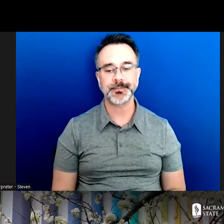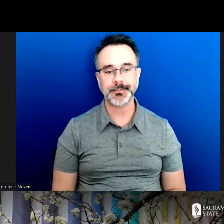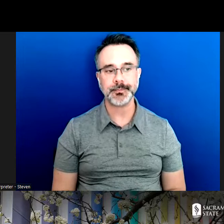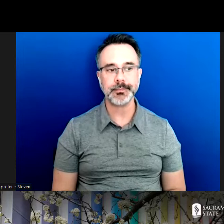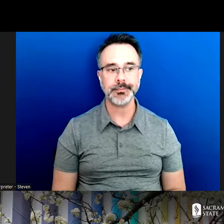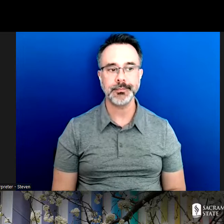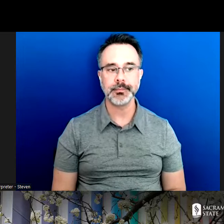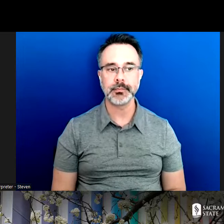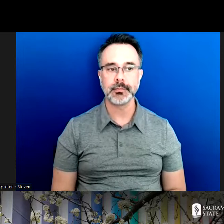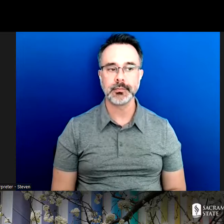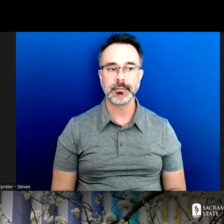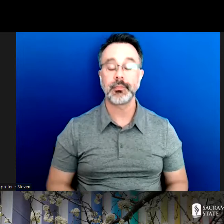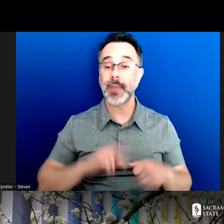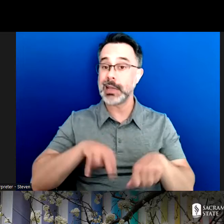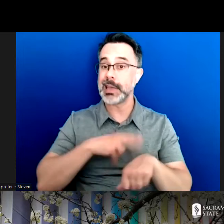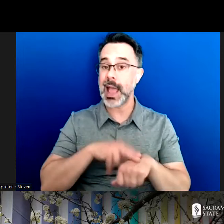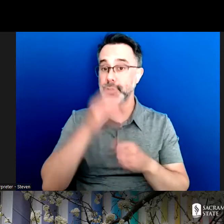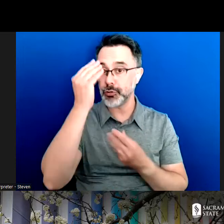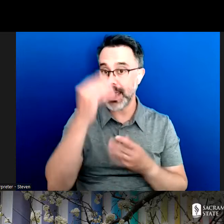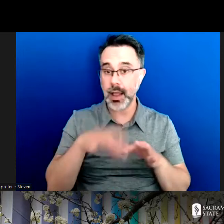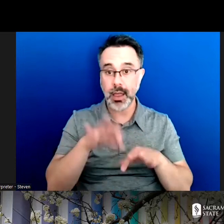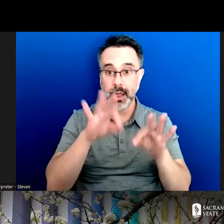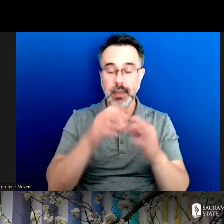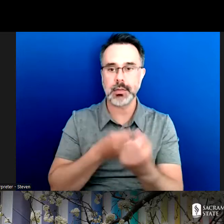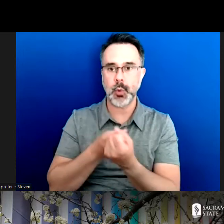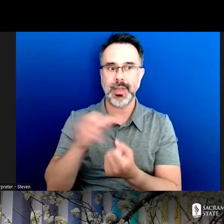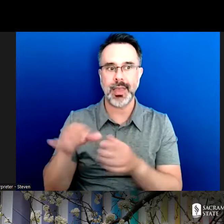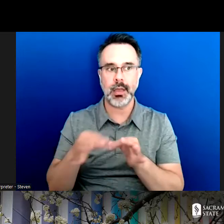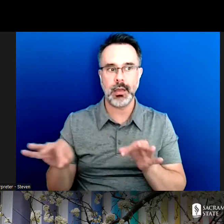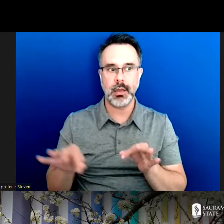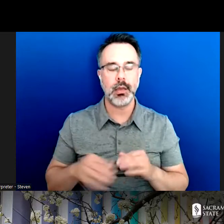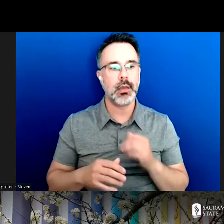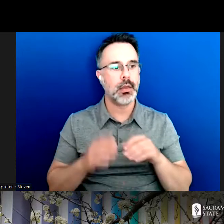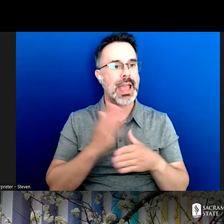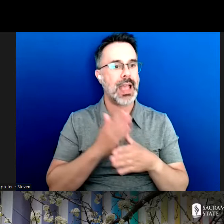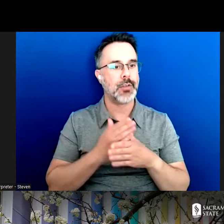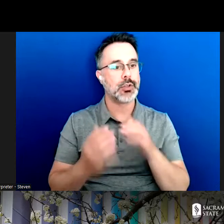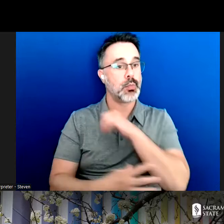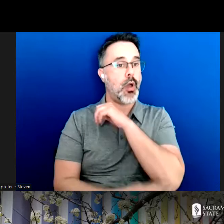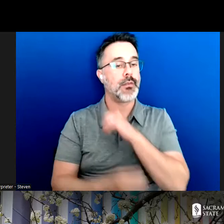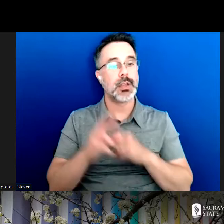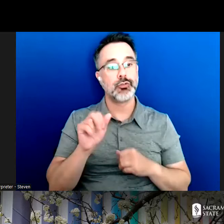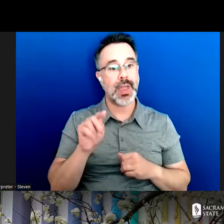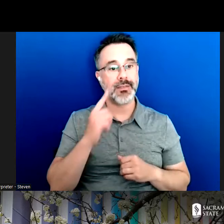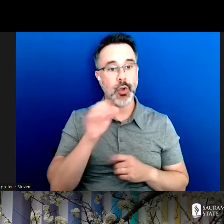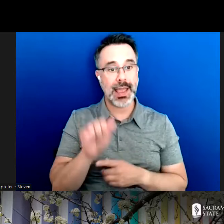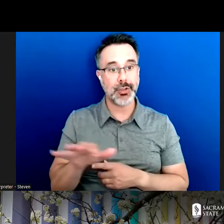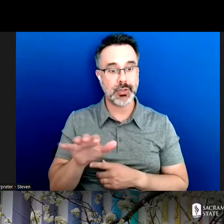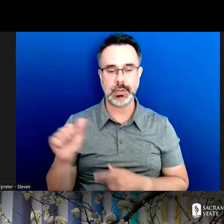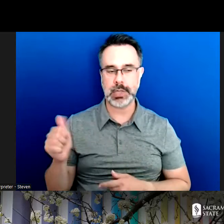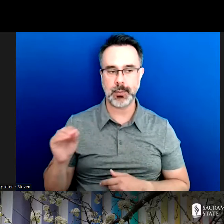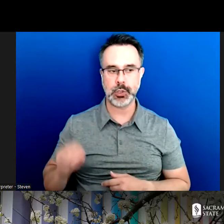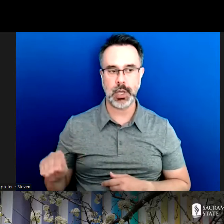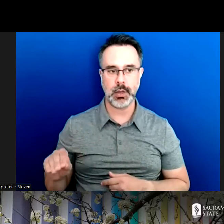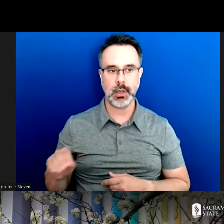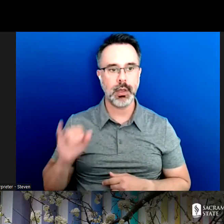National data supported this comment. The average poverty rate among all Asians in the US is 10%. The 2019 data from